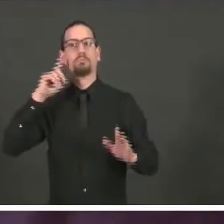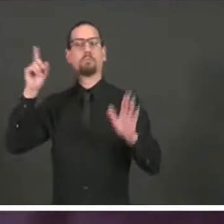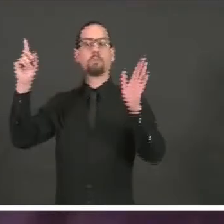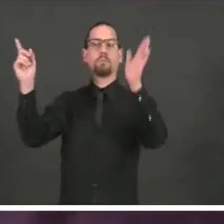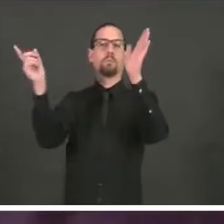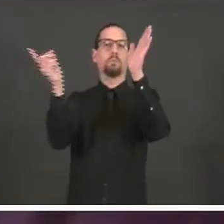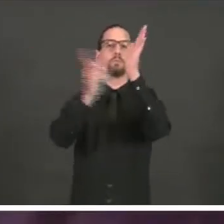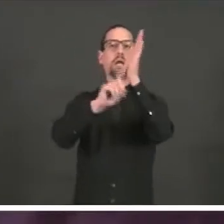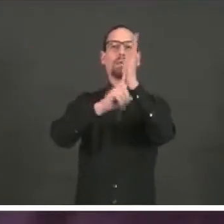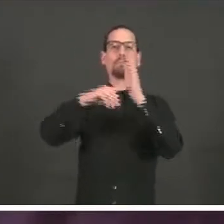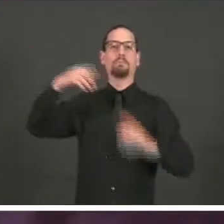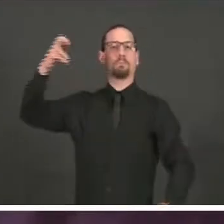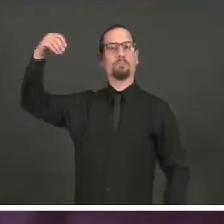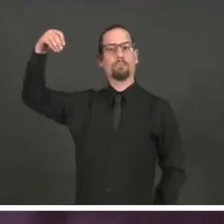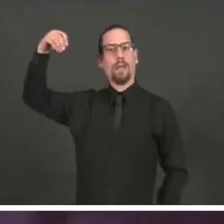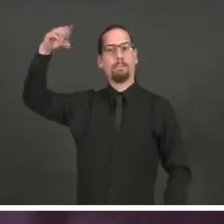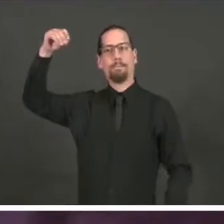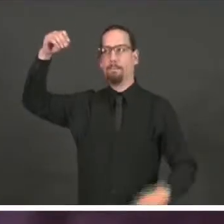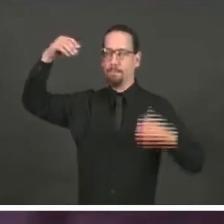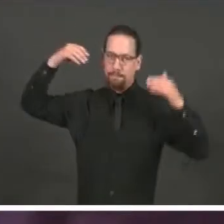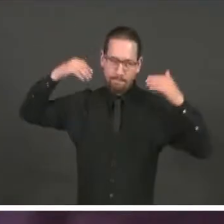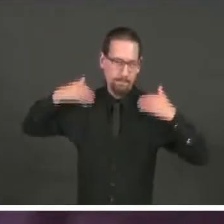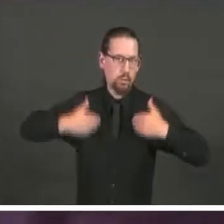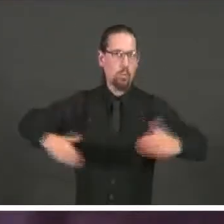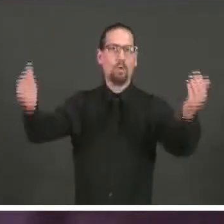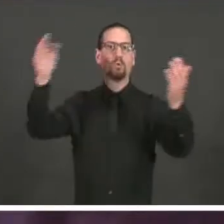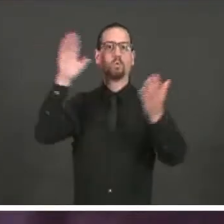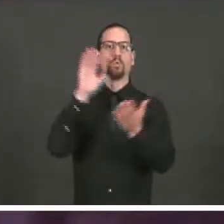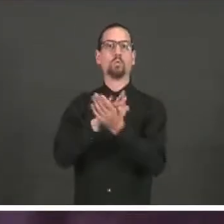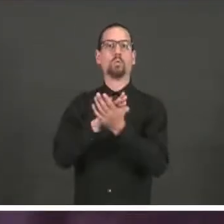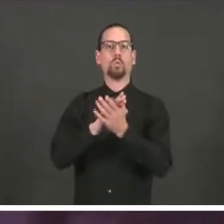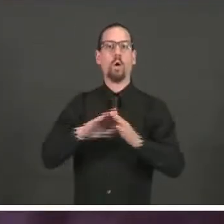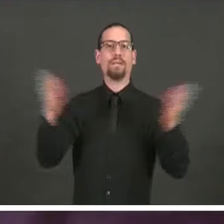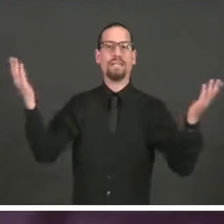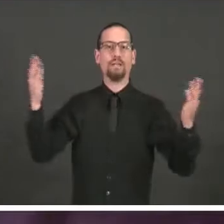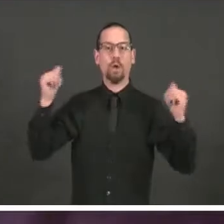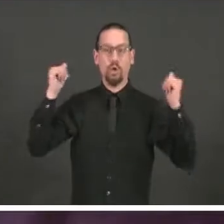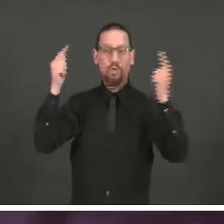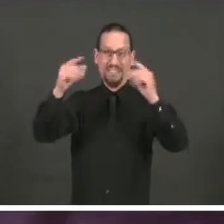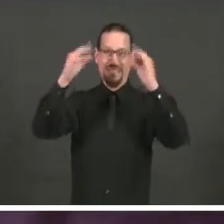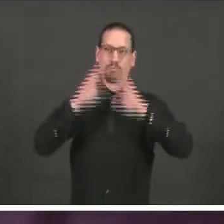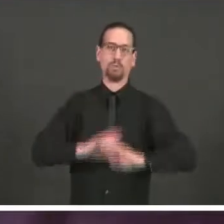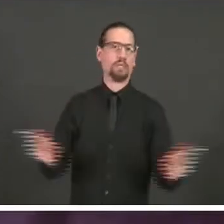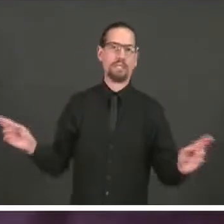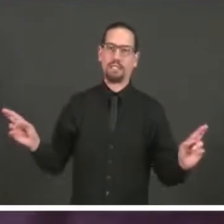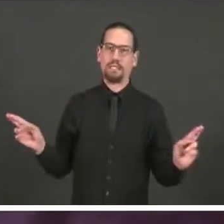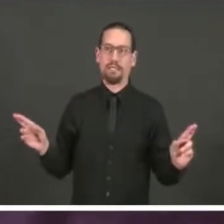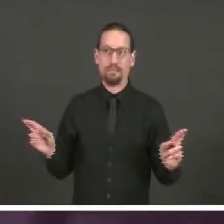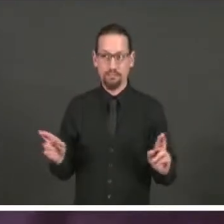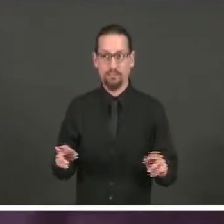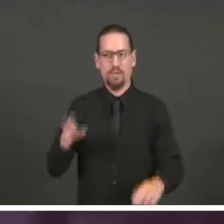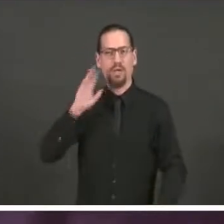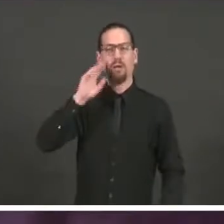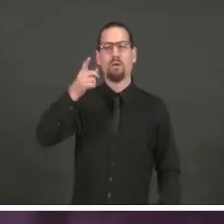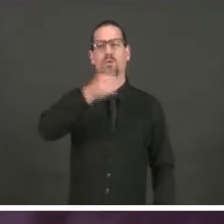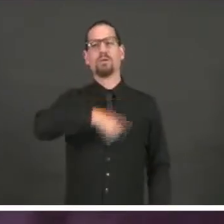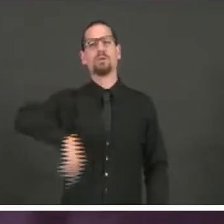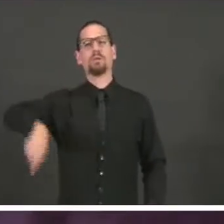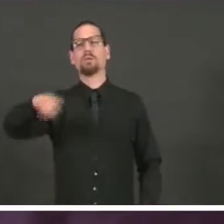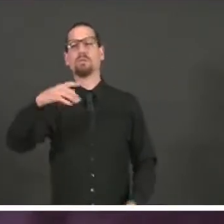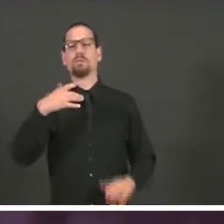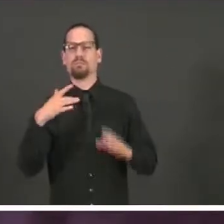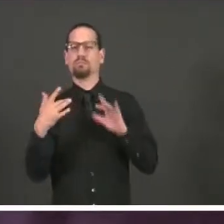Parents, teachers, we hear you. We keep getting emails from teachers who are nervous, teachers who are excited to go